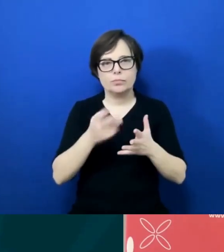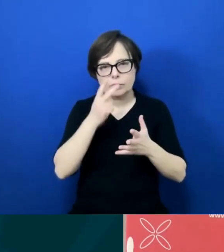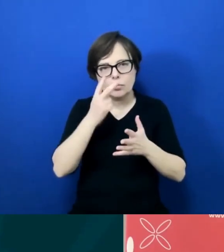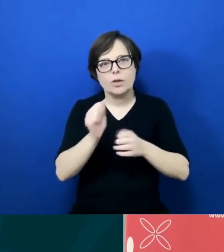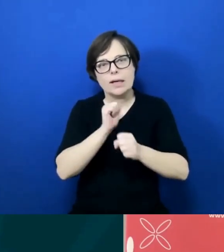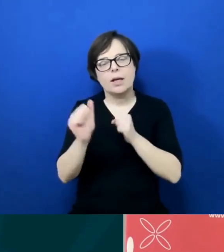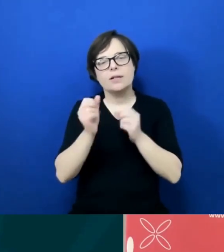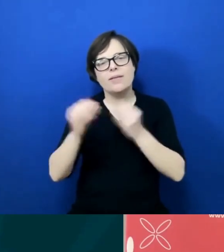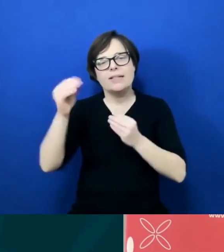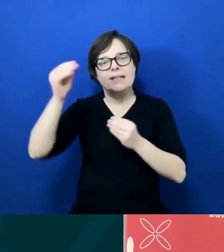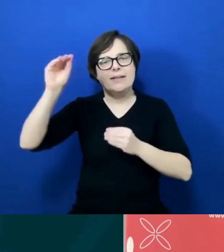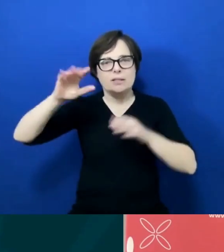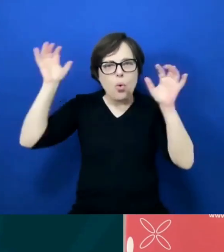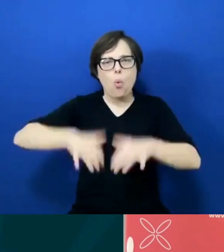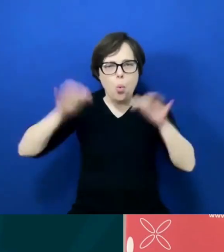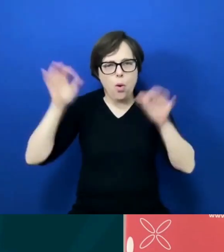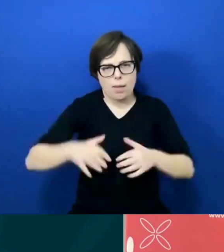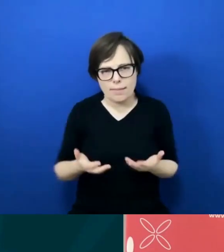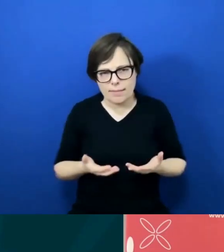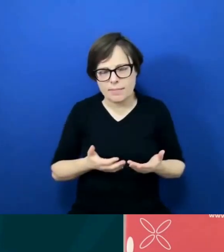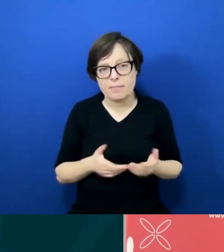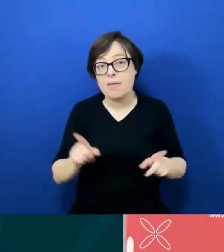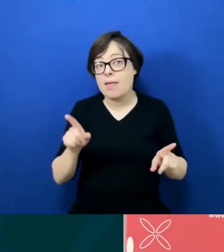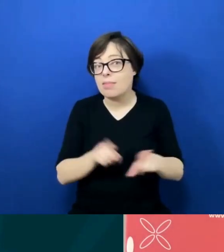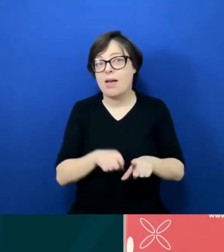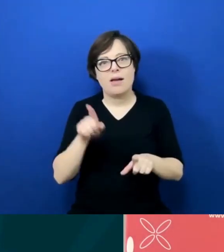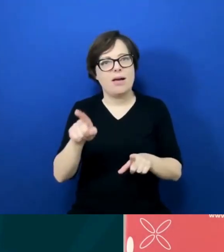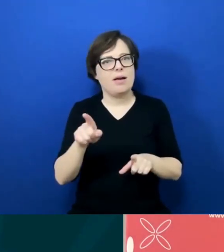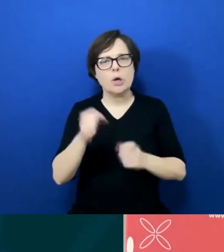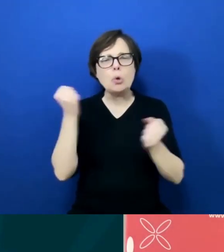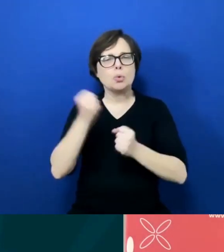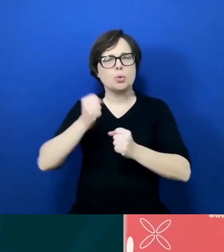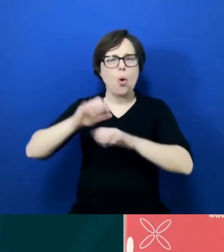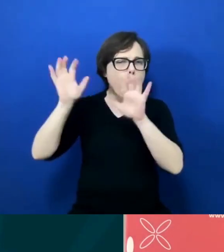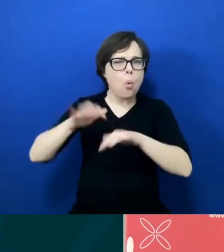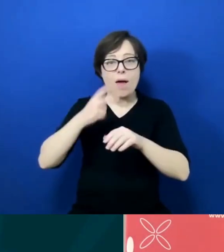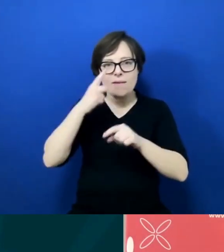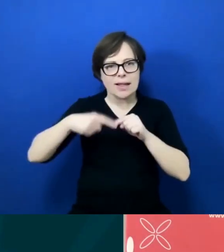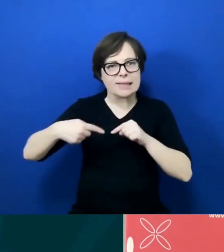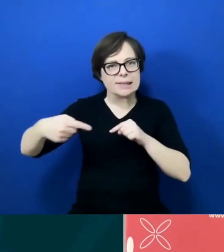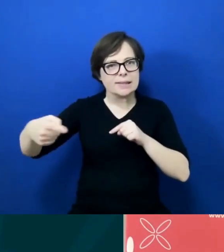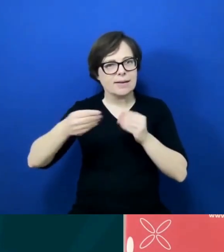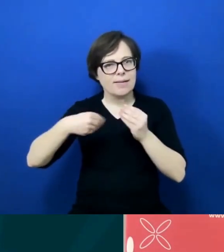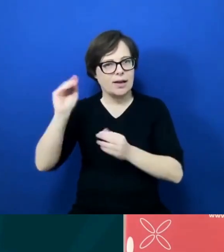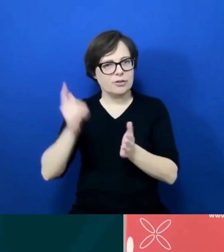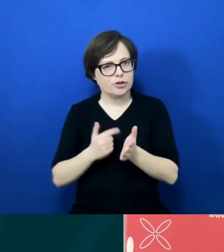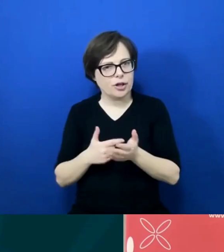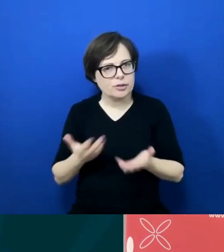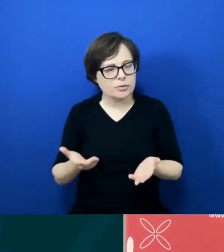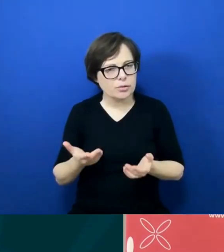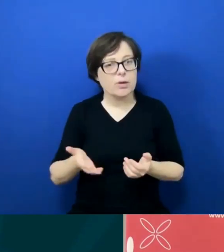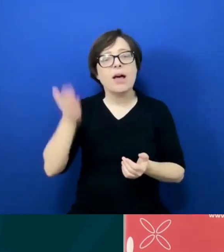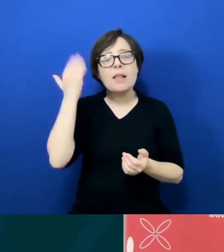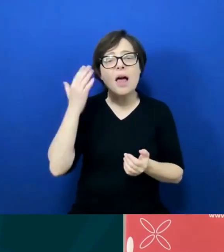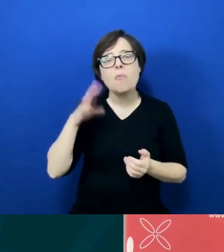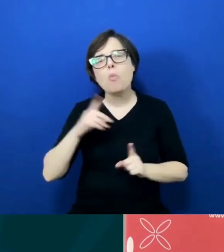So heavy storms, heavy waterfalls, and those extreme phenomena